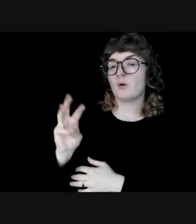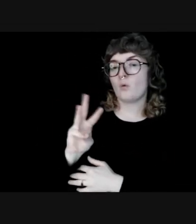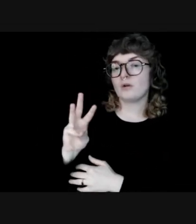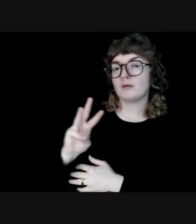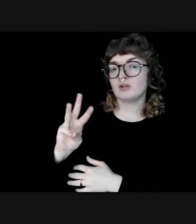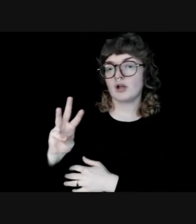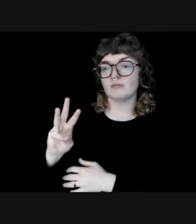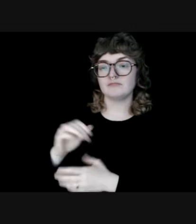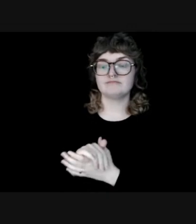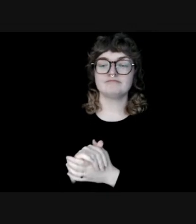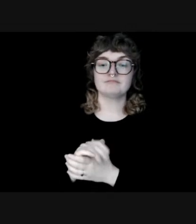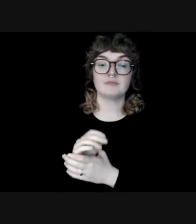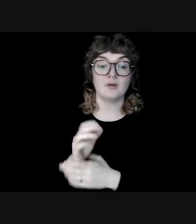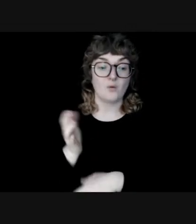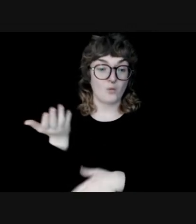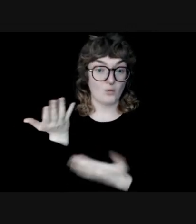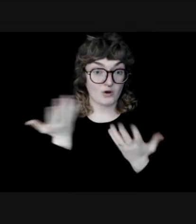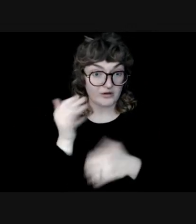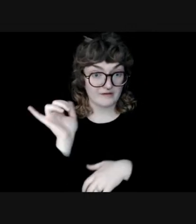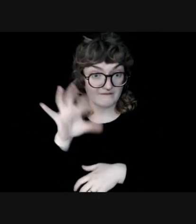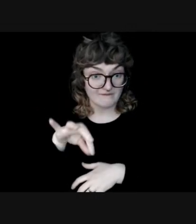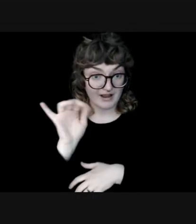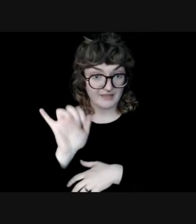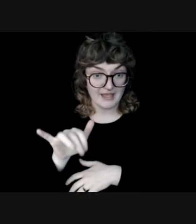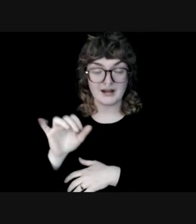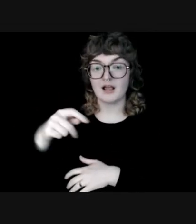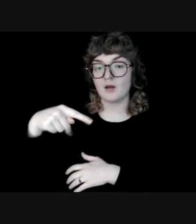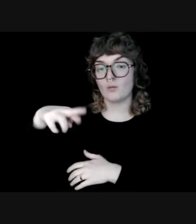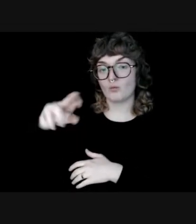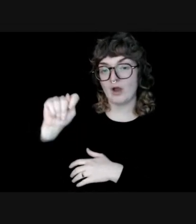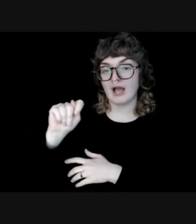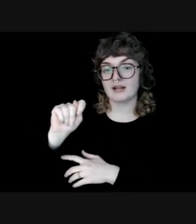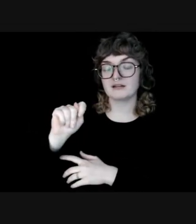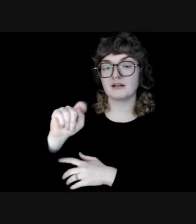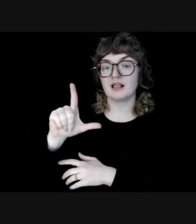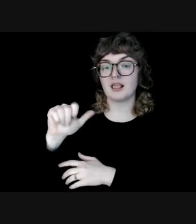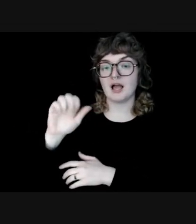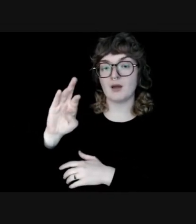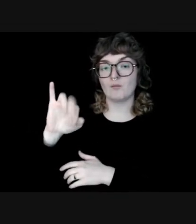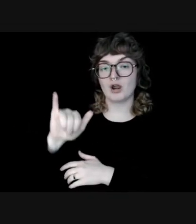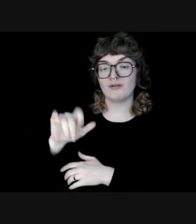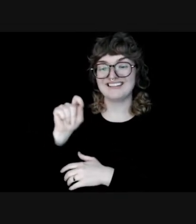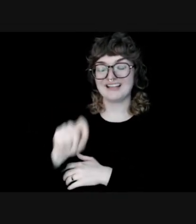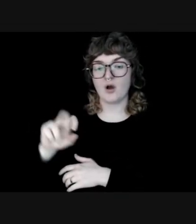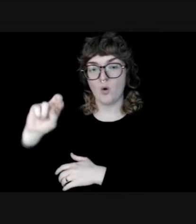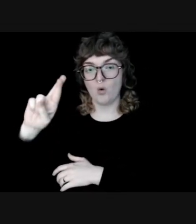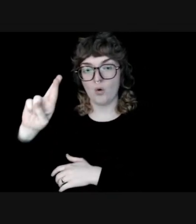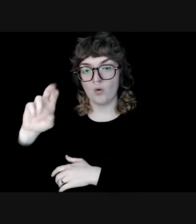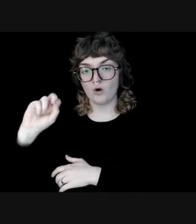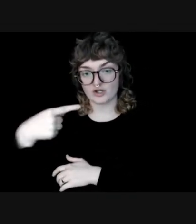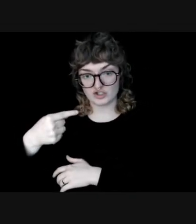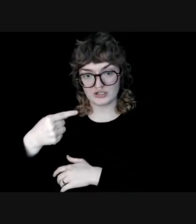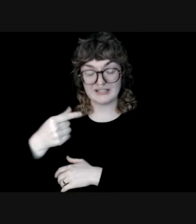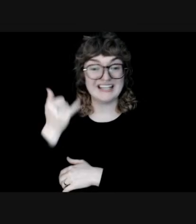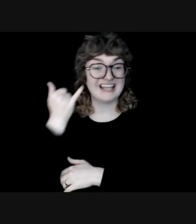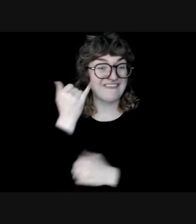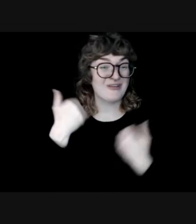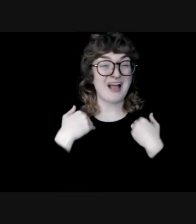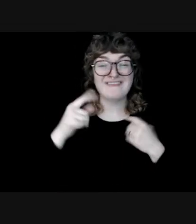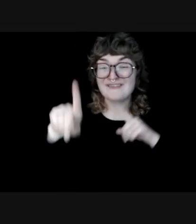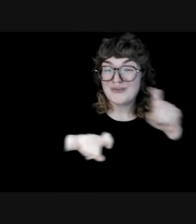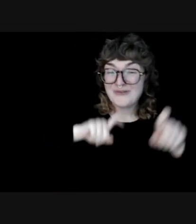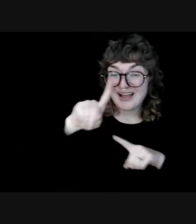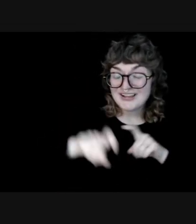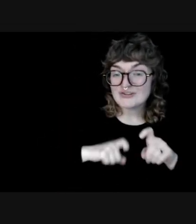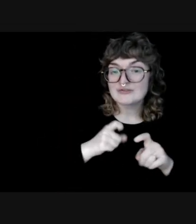at prattlibrary.org. As a quick logistics reminder, if you have any questions for today's speaker,